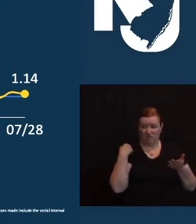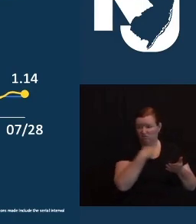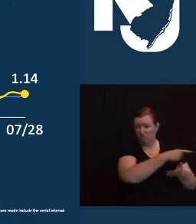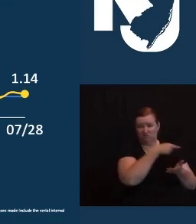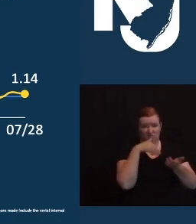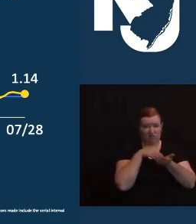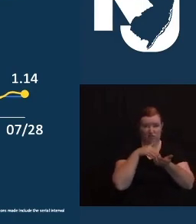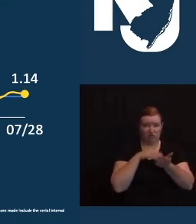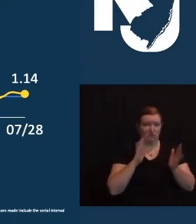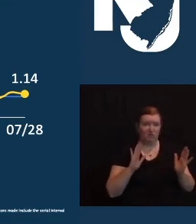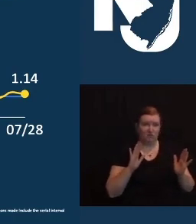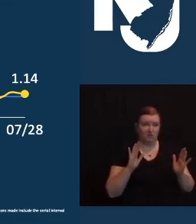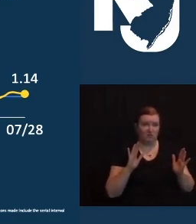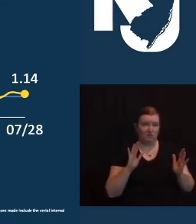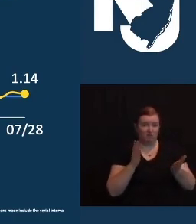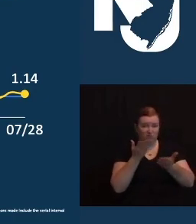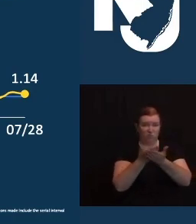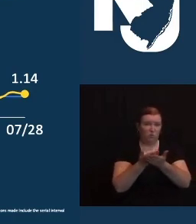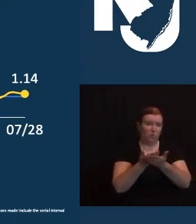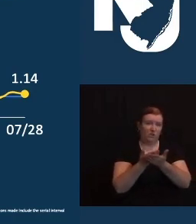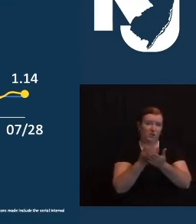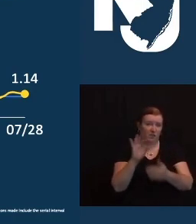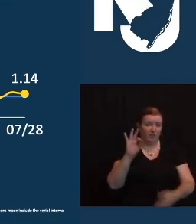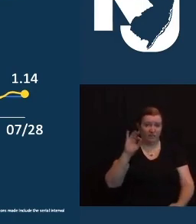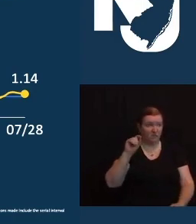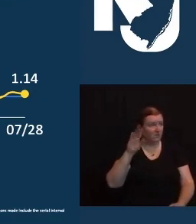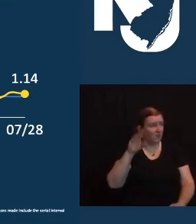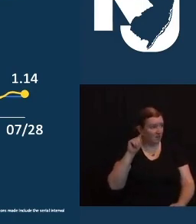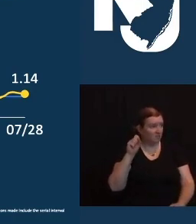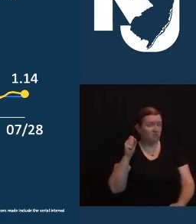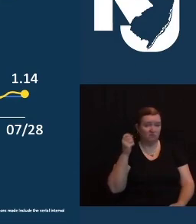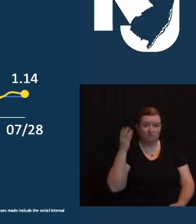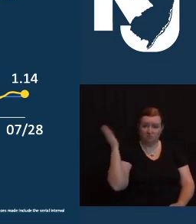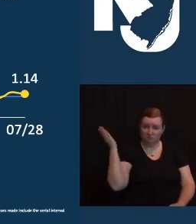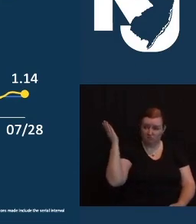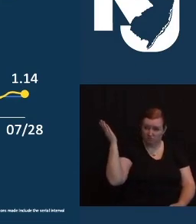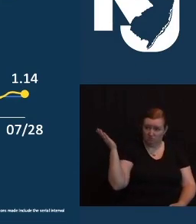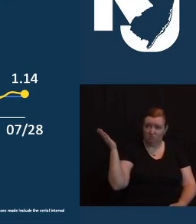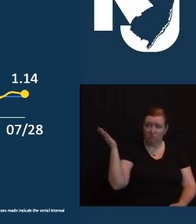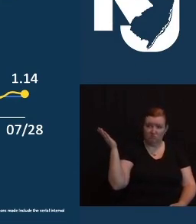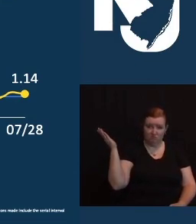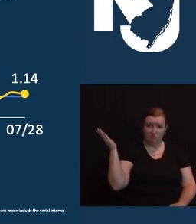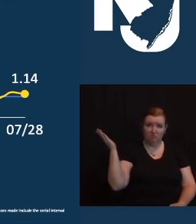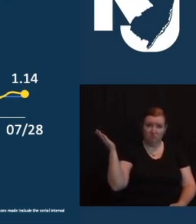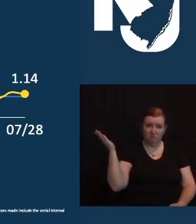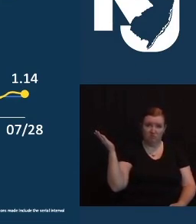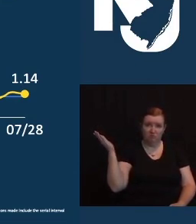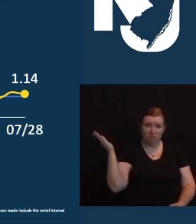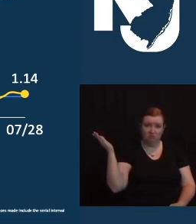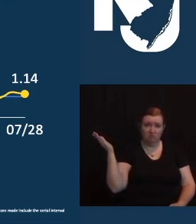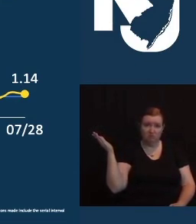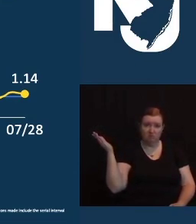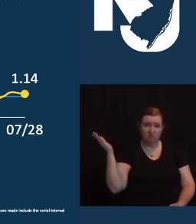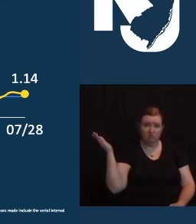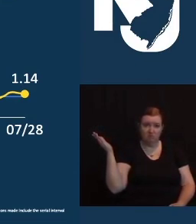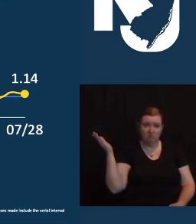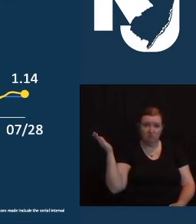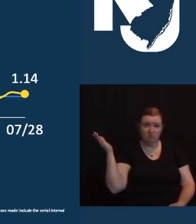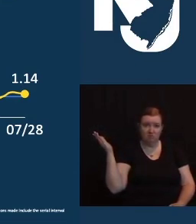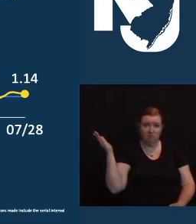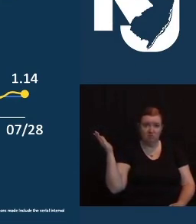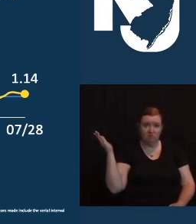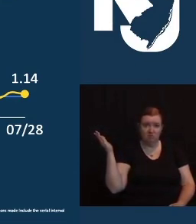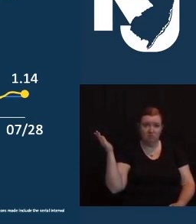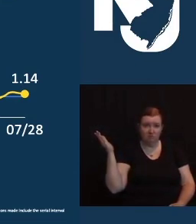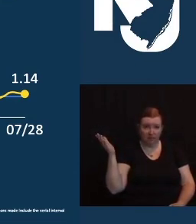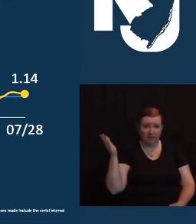nothing but the facts, Moneyball, and the reality is we know, and this was Tina's last point, this is good